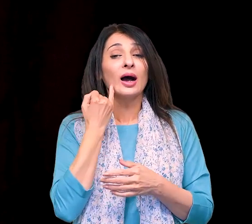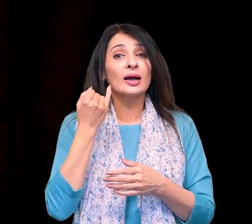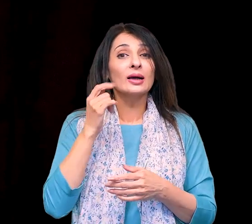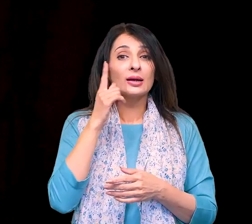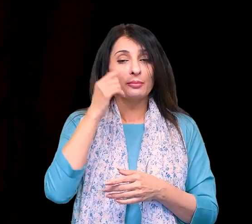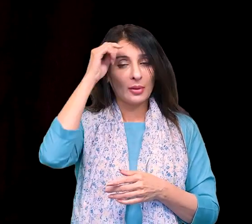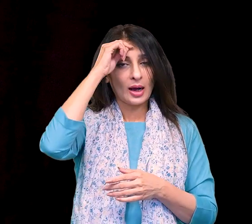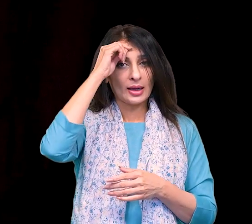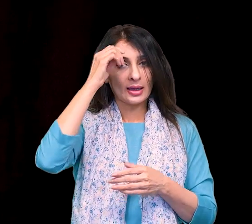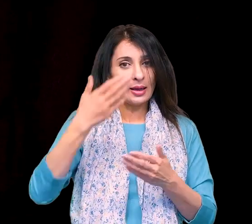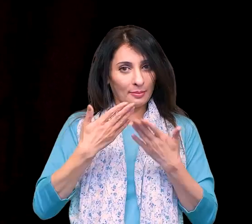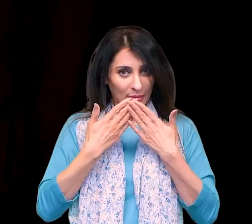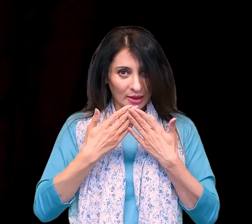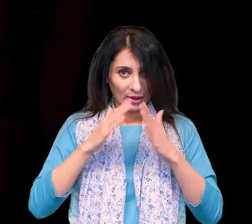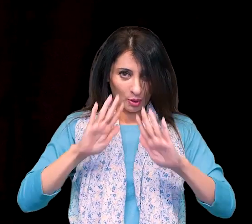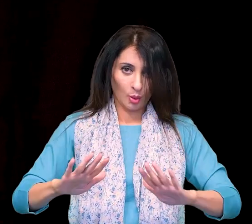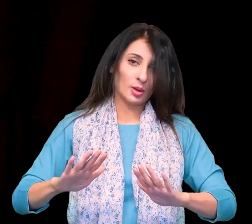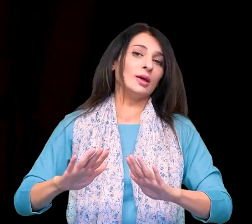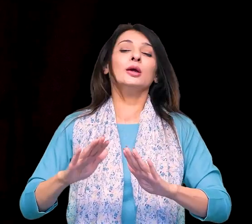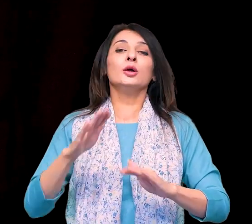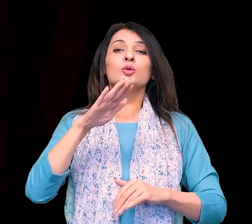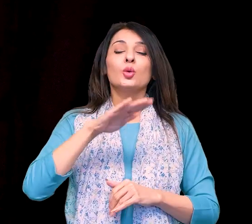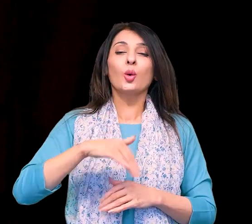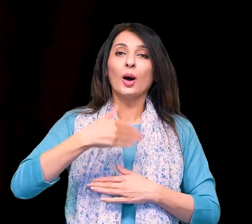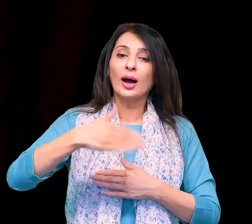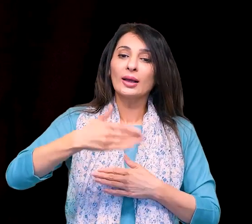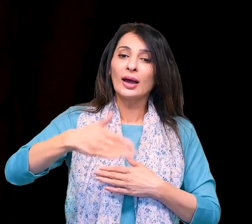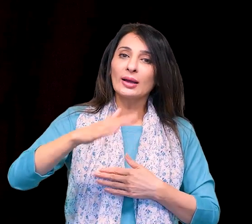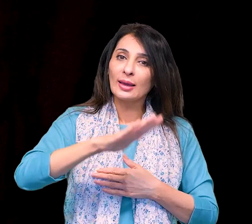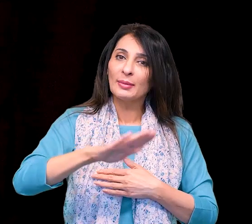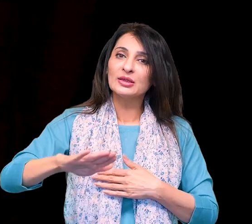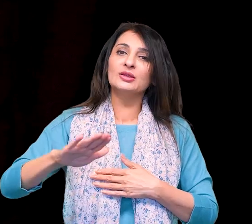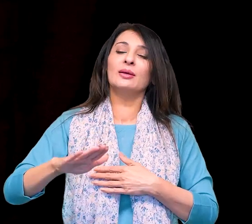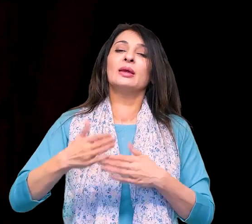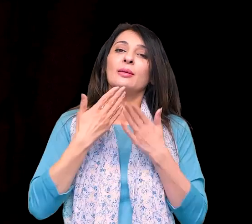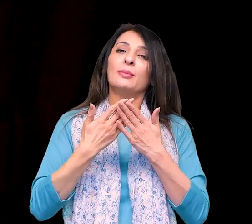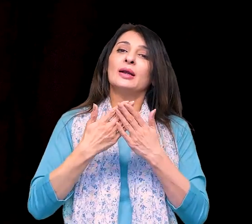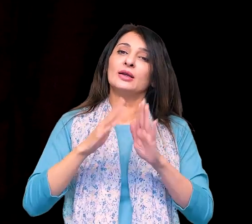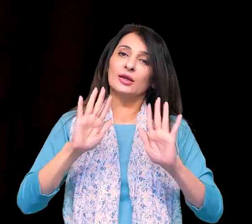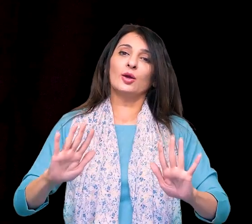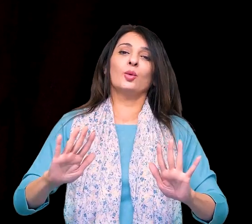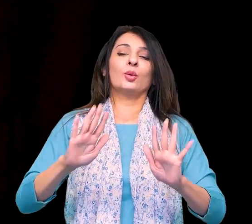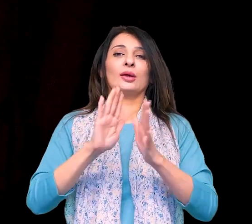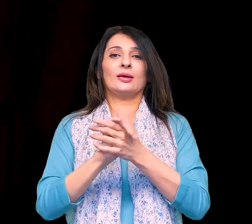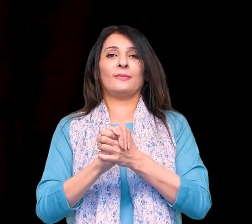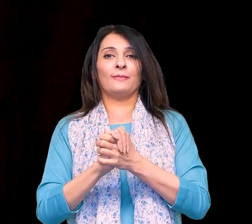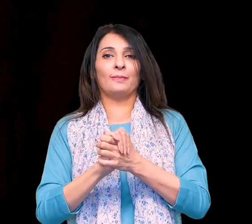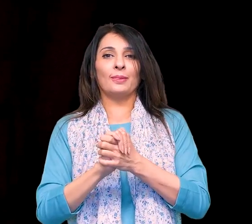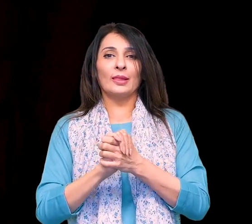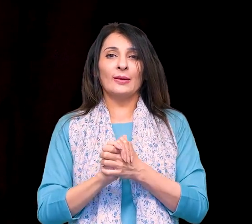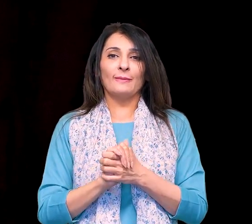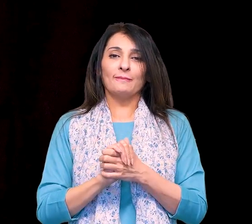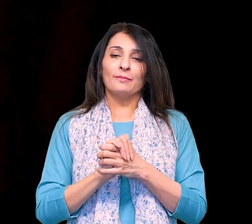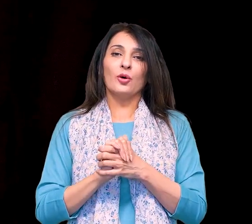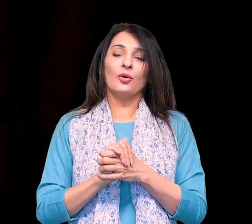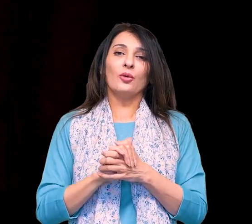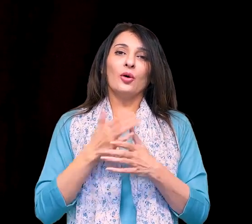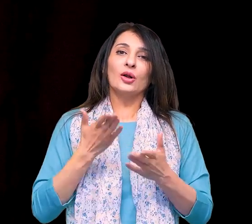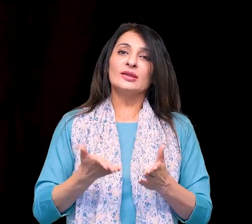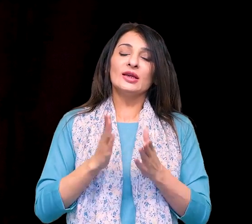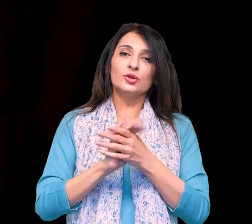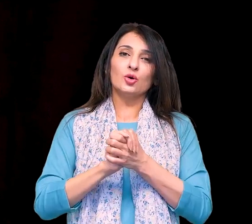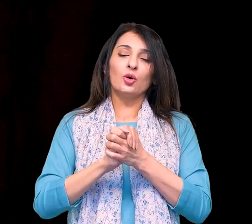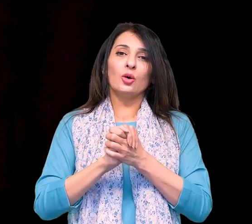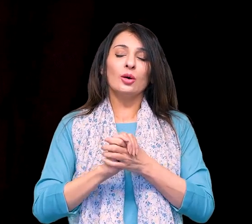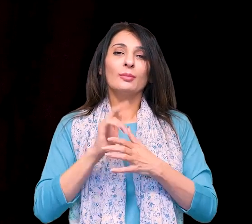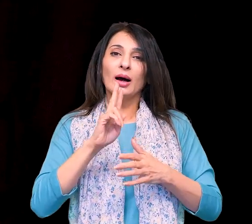is there a point to what I'm doing? I think as women entrepreneurs, especially as Ammi entrepreneurs, because the time we're giving our business is time